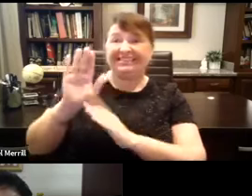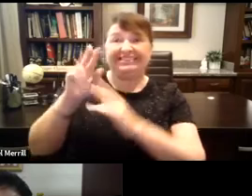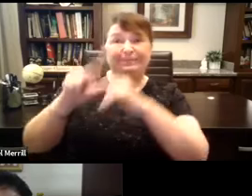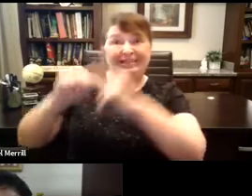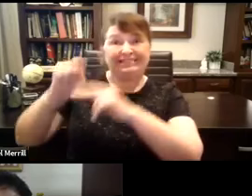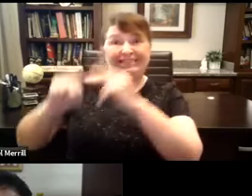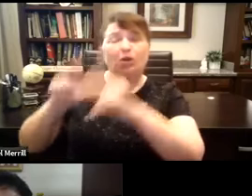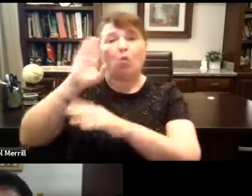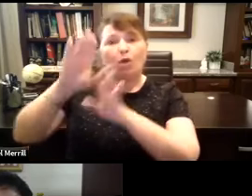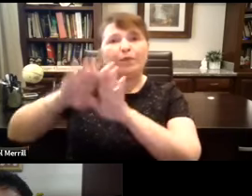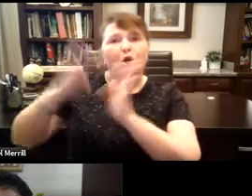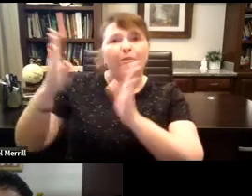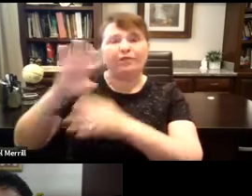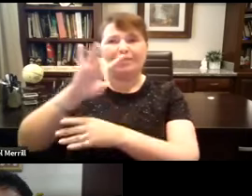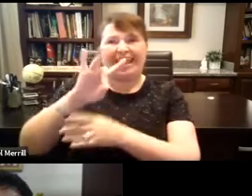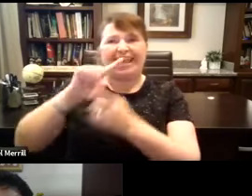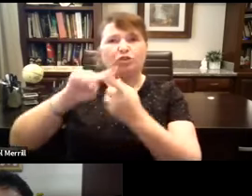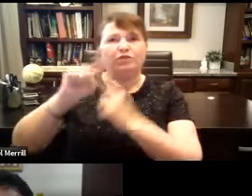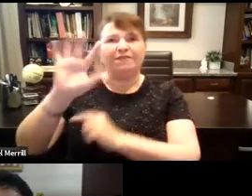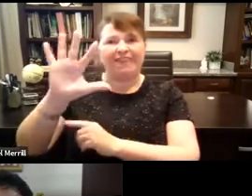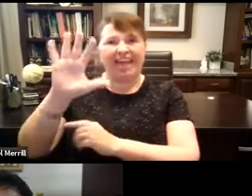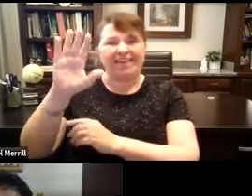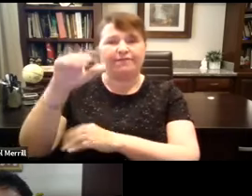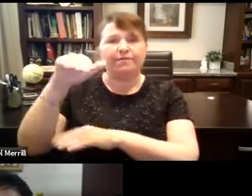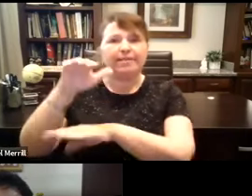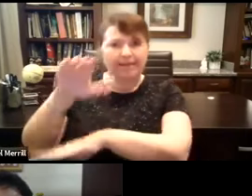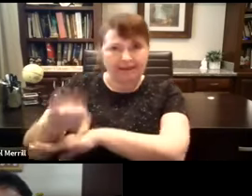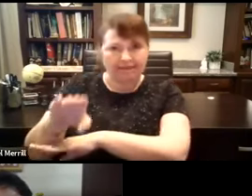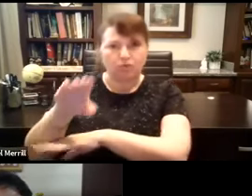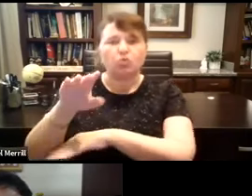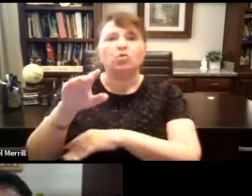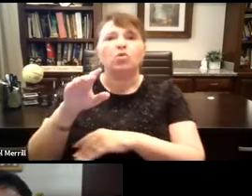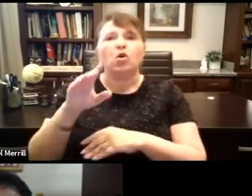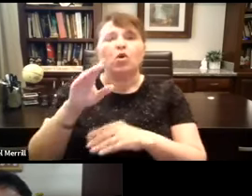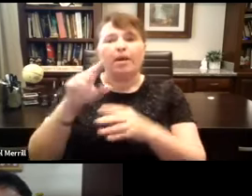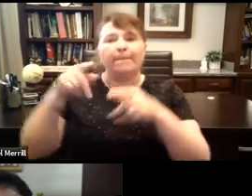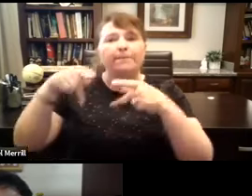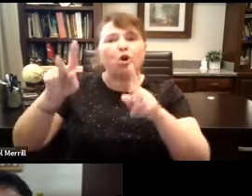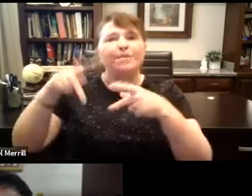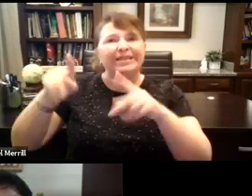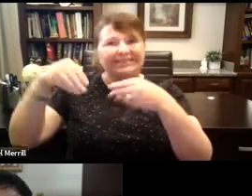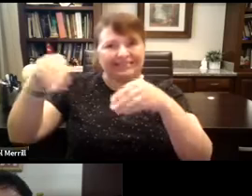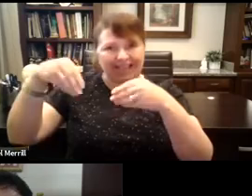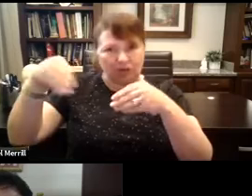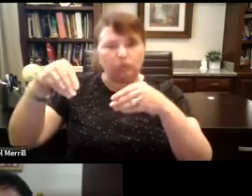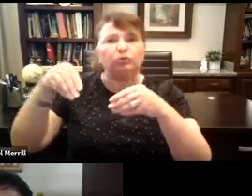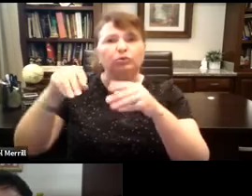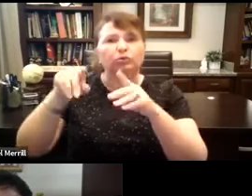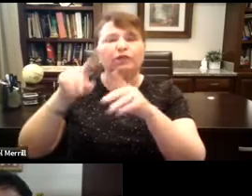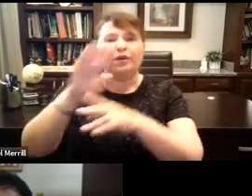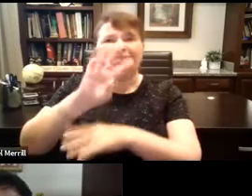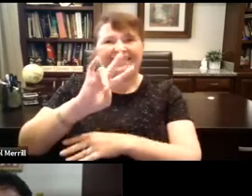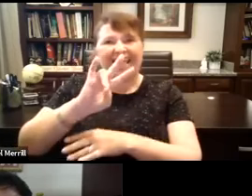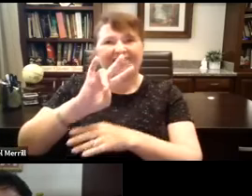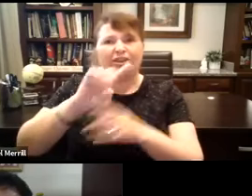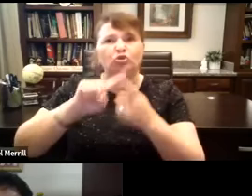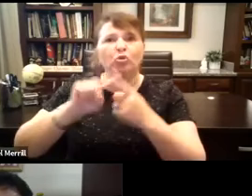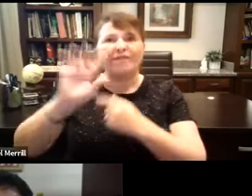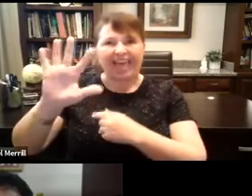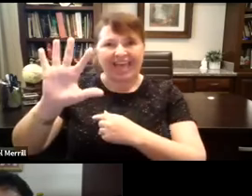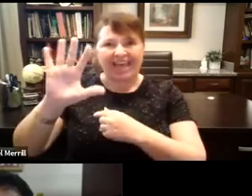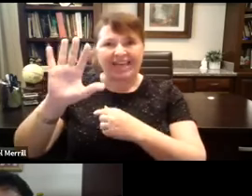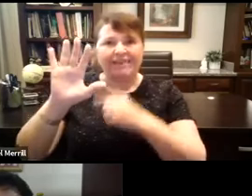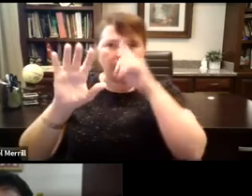be open from 8 a.m. to 5 p.m. Its permit sales office from 7 a.m. to 5